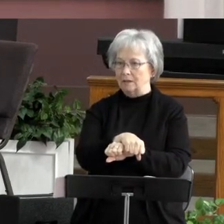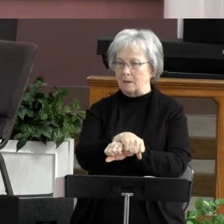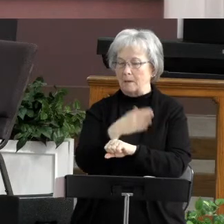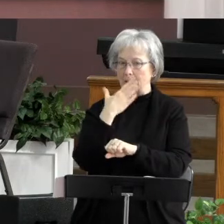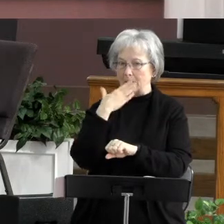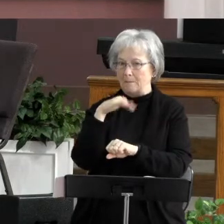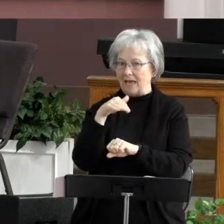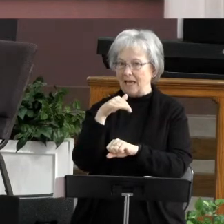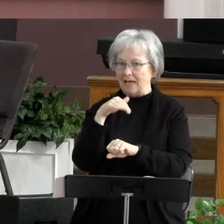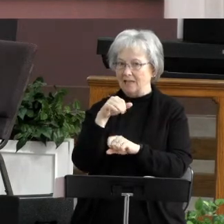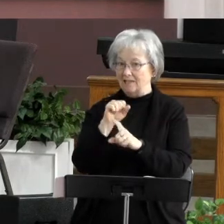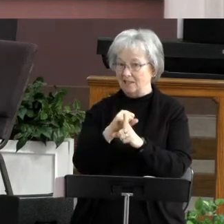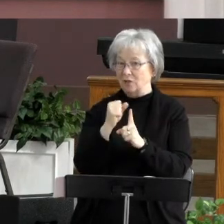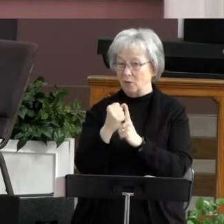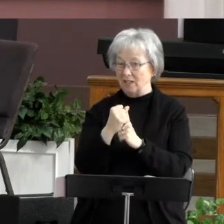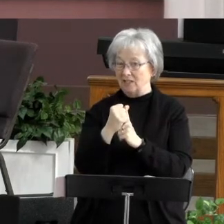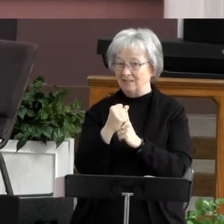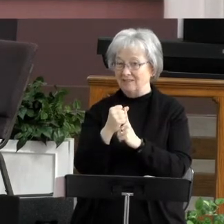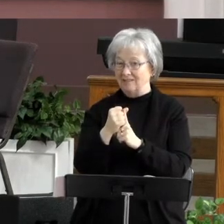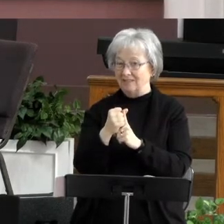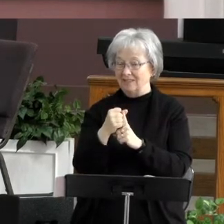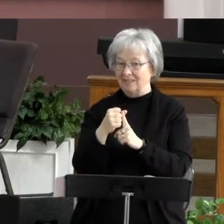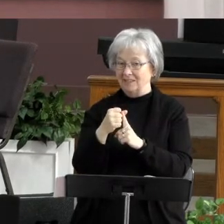is to add a little humor.